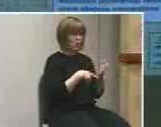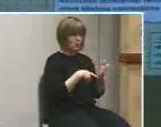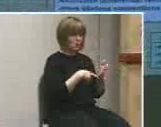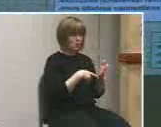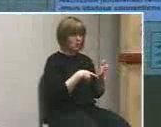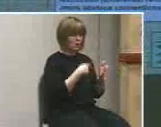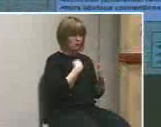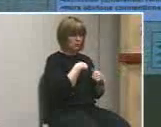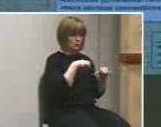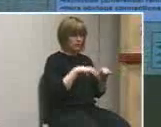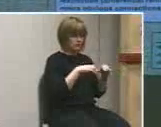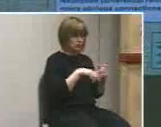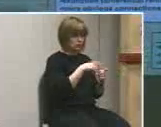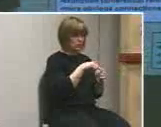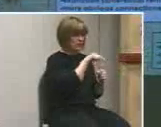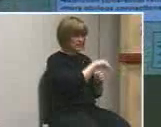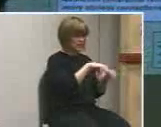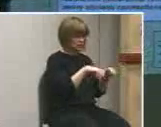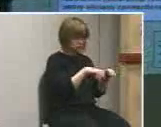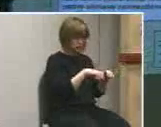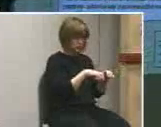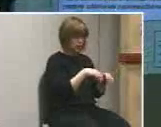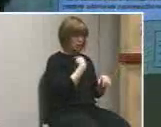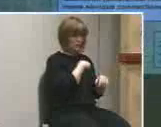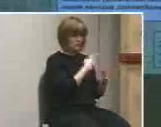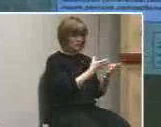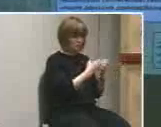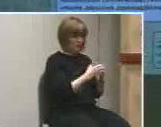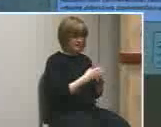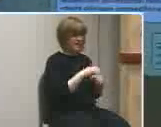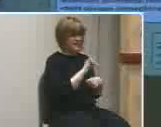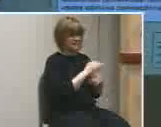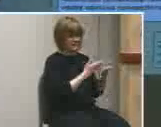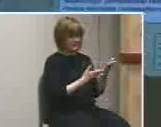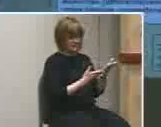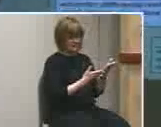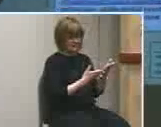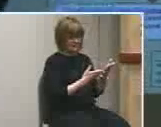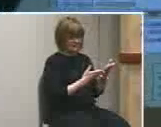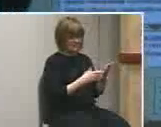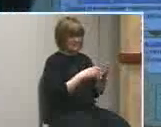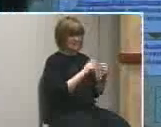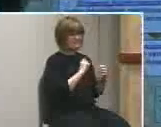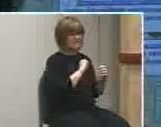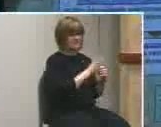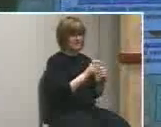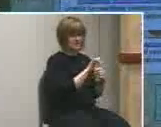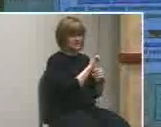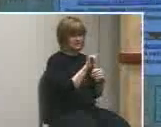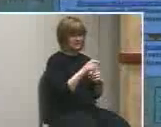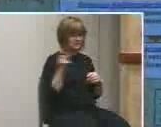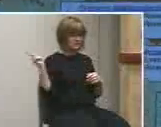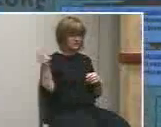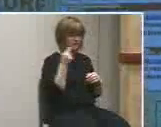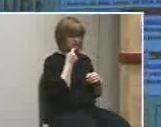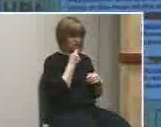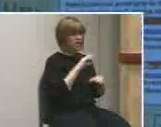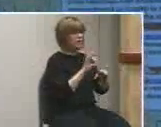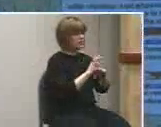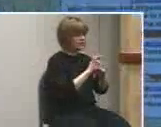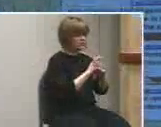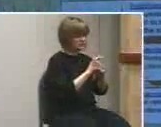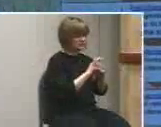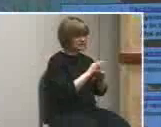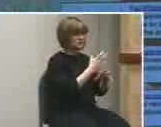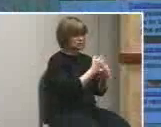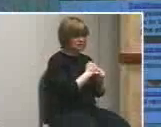do what we want? And that thing has to give them the same thing that we said here. So if you said the function is to get